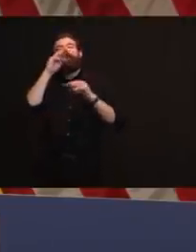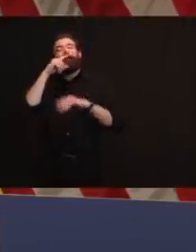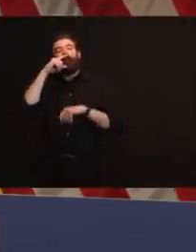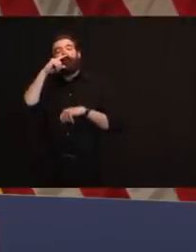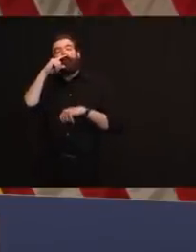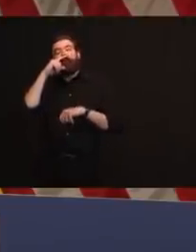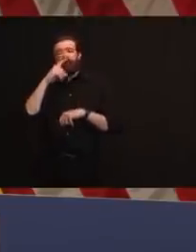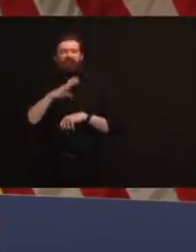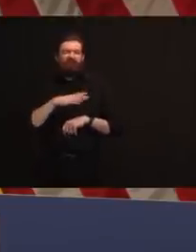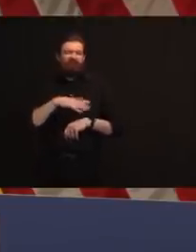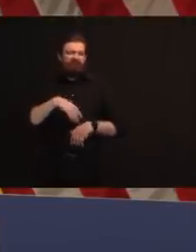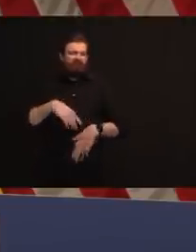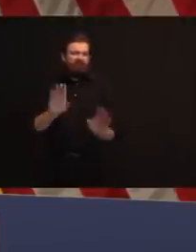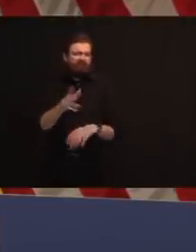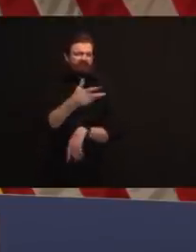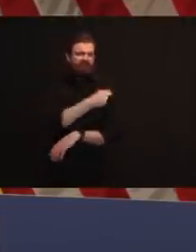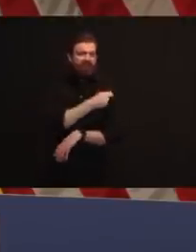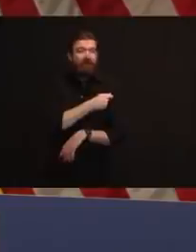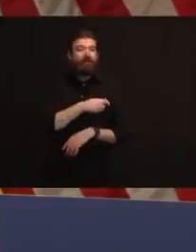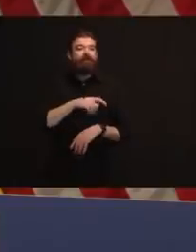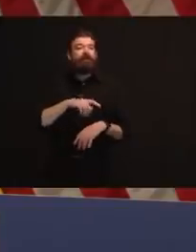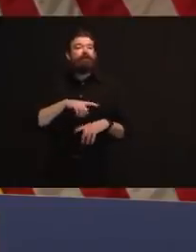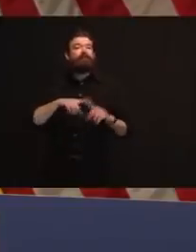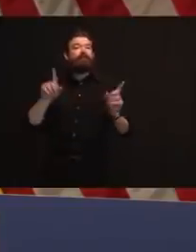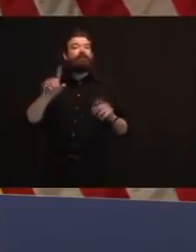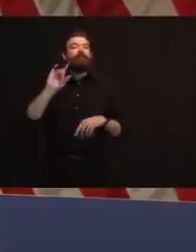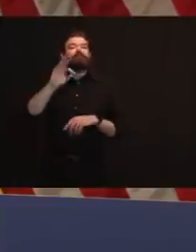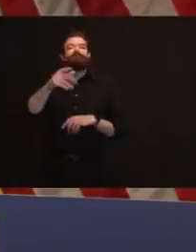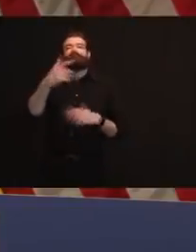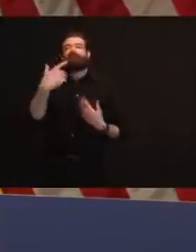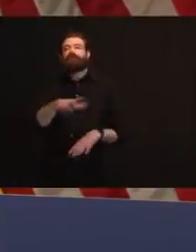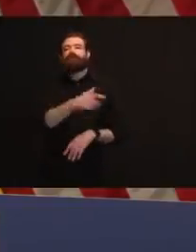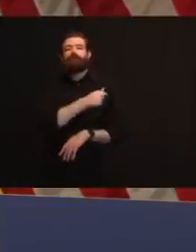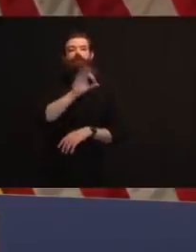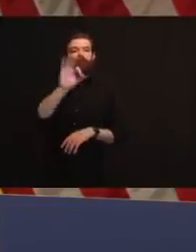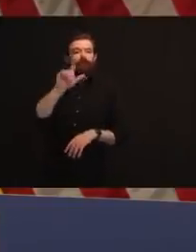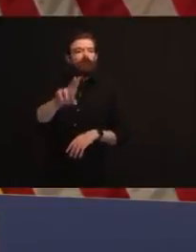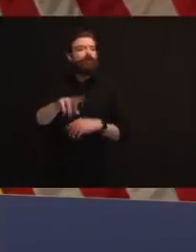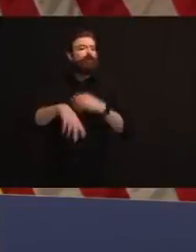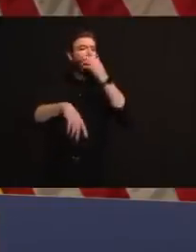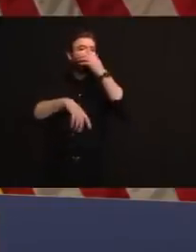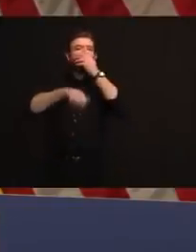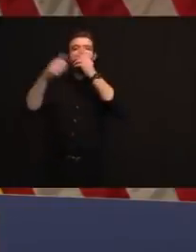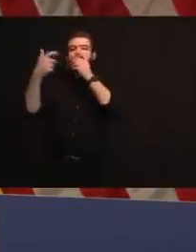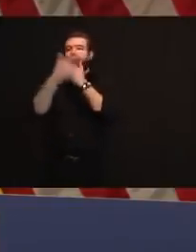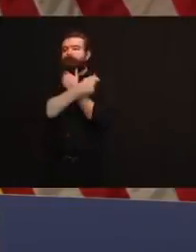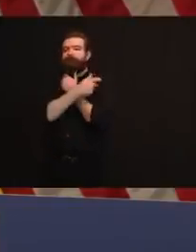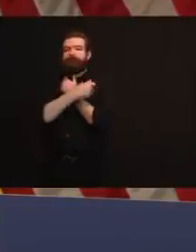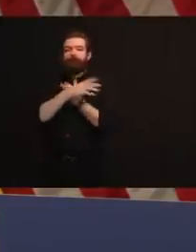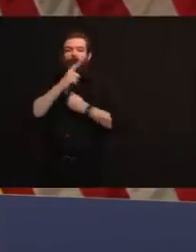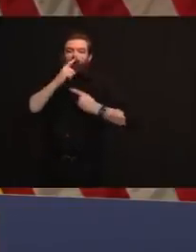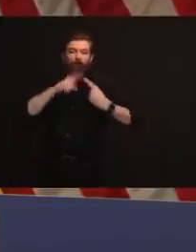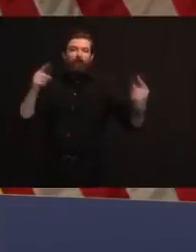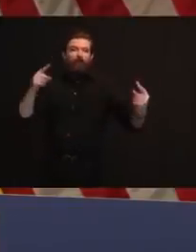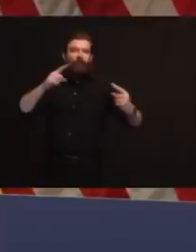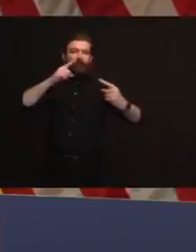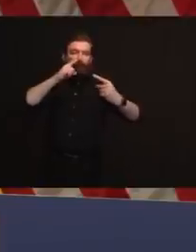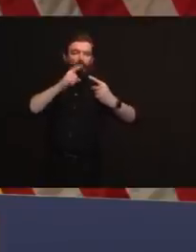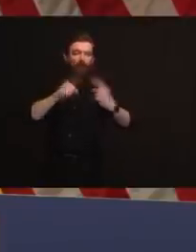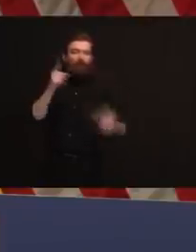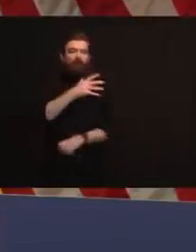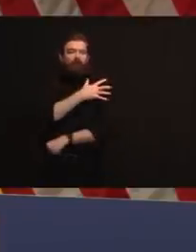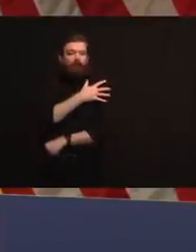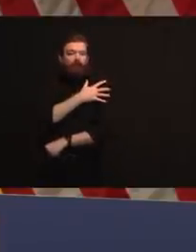period post-vaccination is 15 minutes on a routine basis. For those individuals, it's a 30-minute basis. Okay. If you